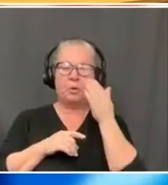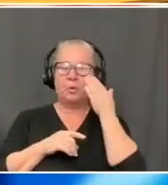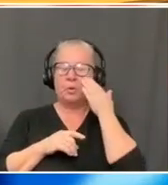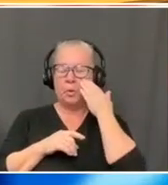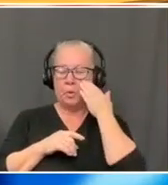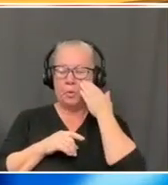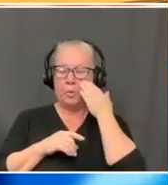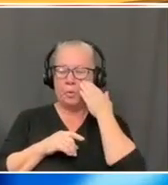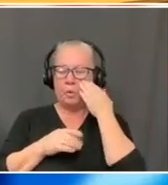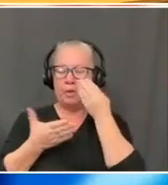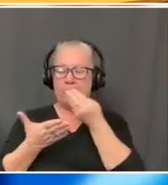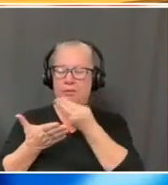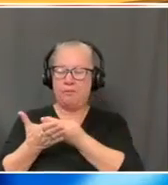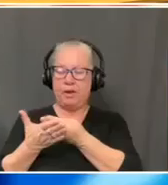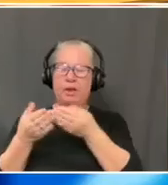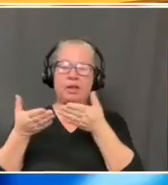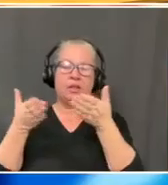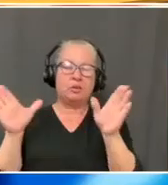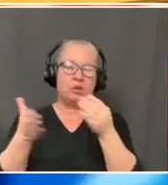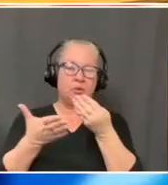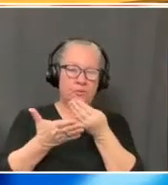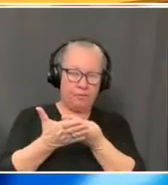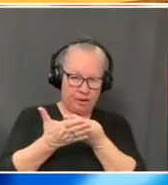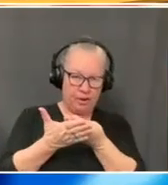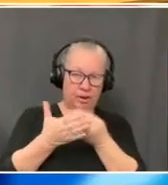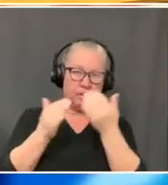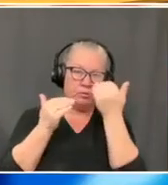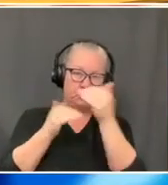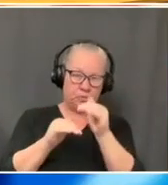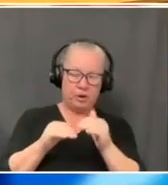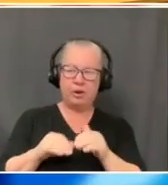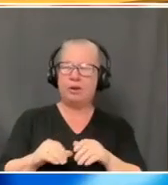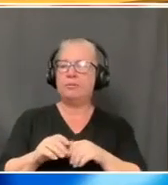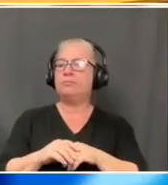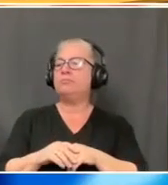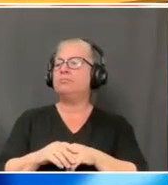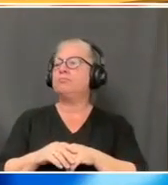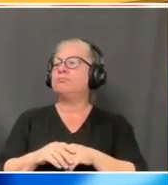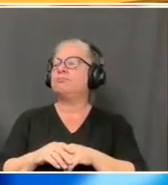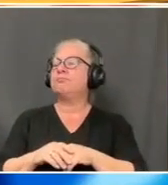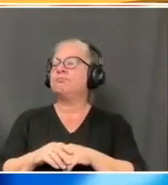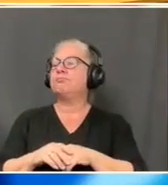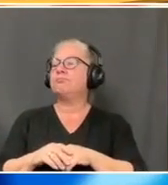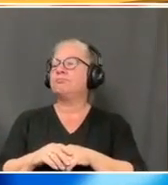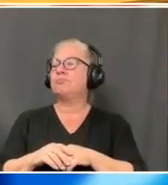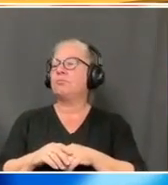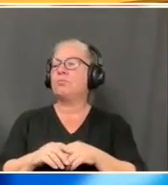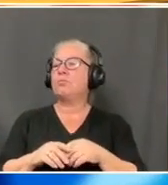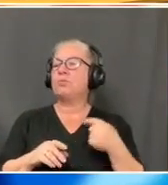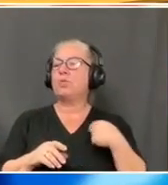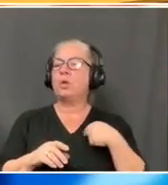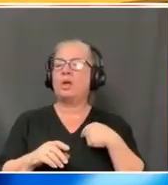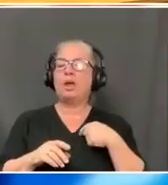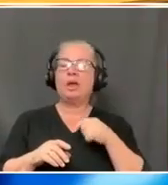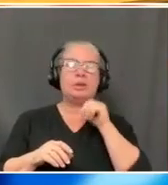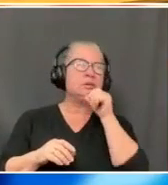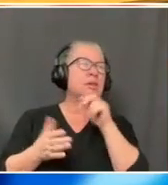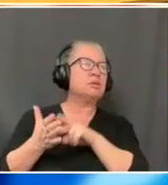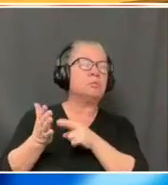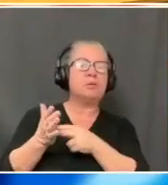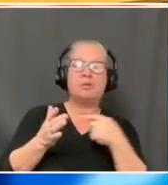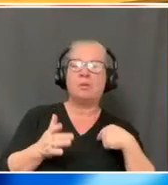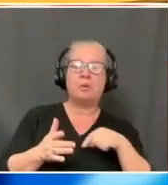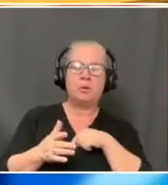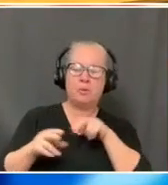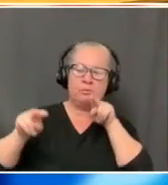While the primary challenge that we're facing is on the general fund unrestricted side, it doesn't mean that we don't want to closely monitor and evaluate the